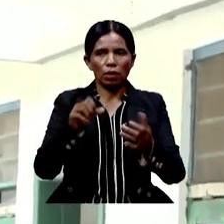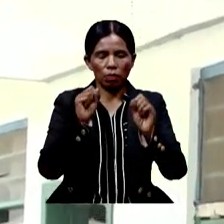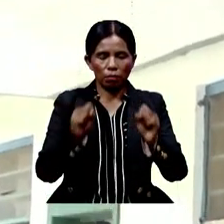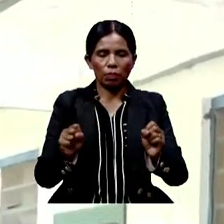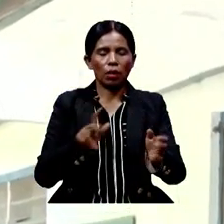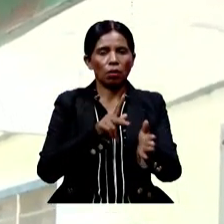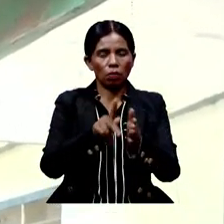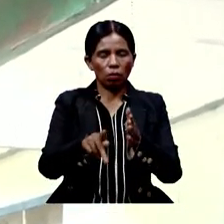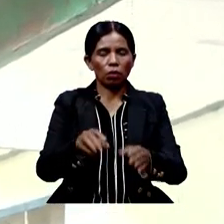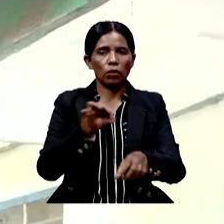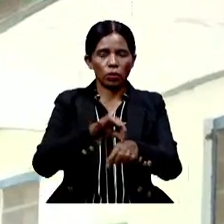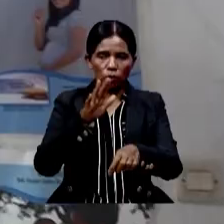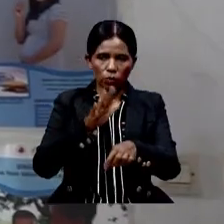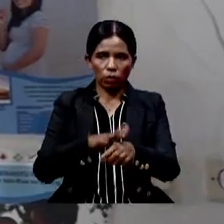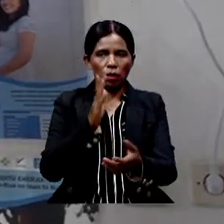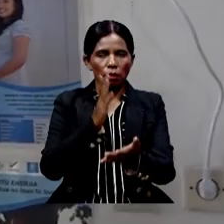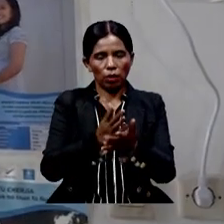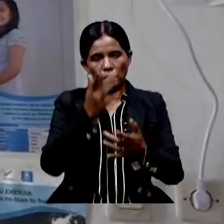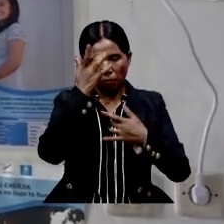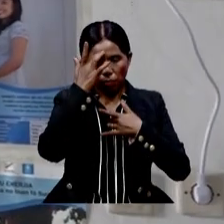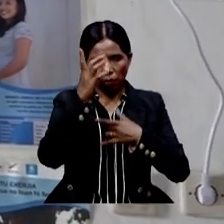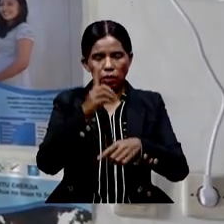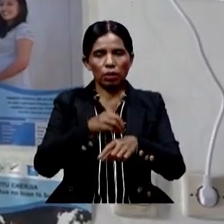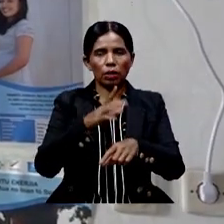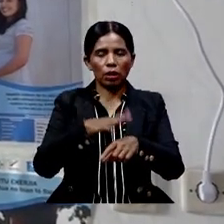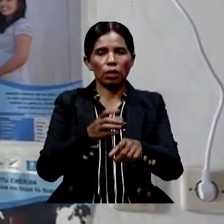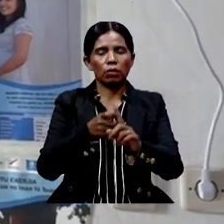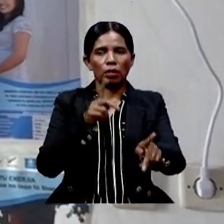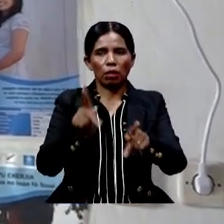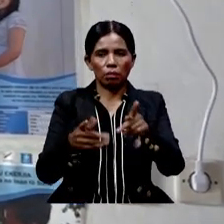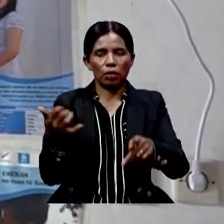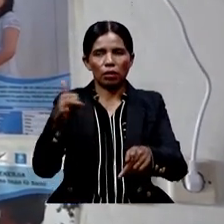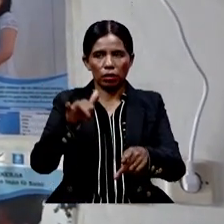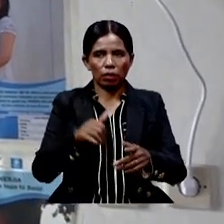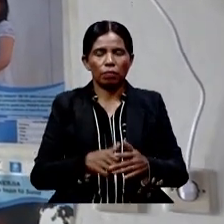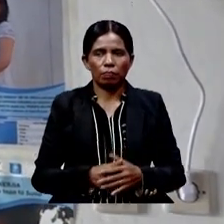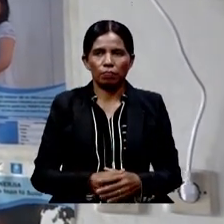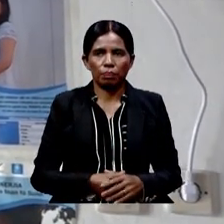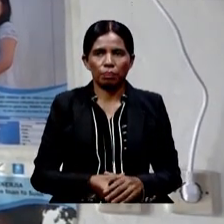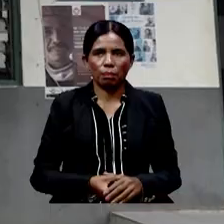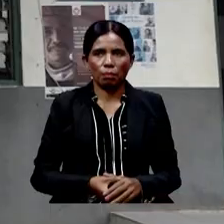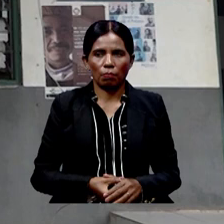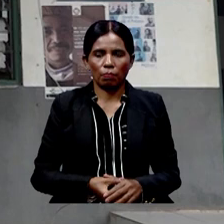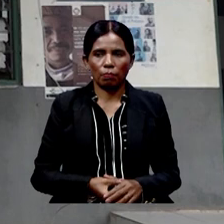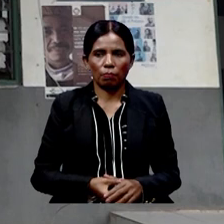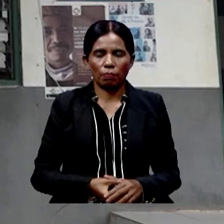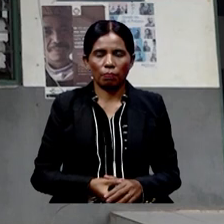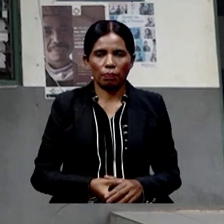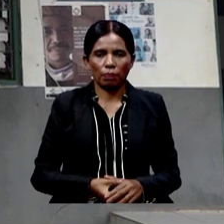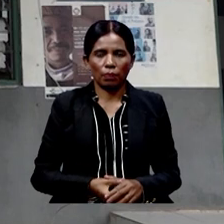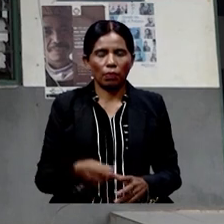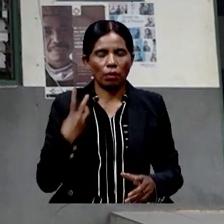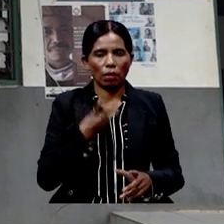ojo susuk a tu bele combate moras dengue husi comunidade. Just donating equipment and materials to Timor-Leste, we are